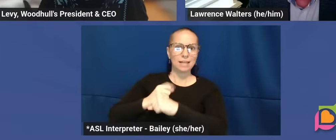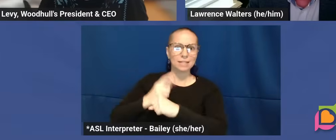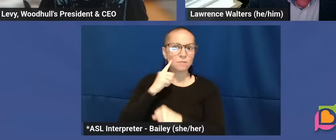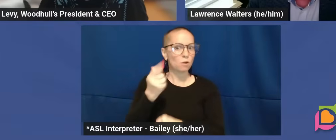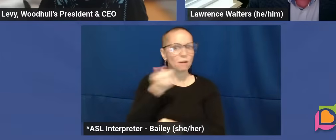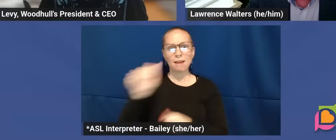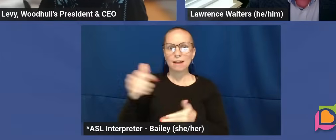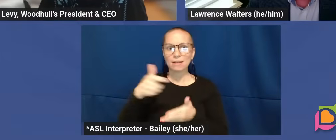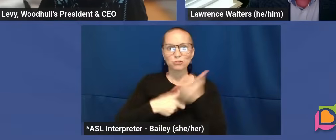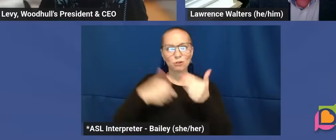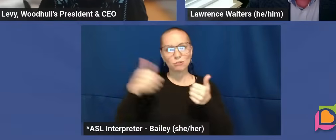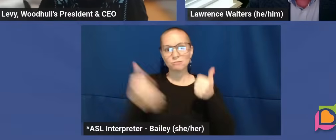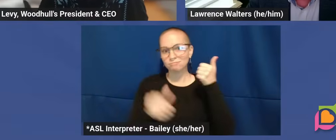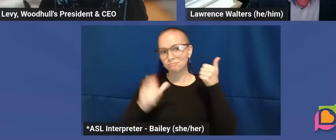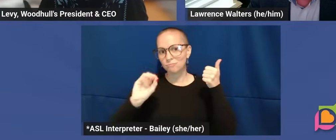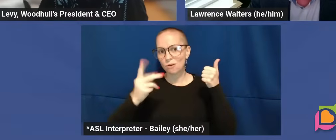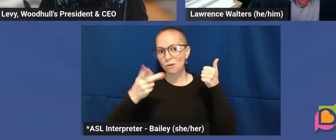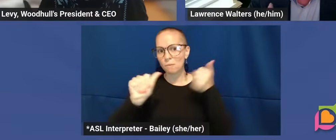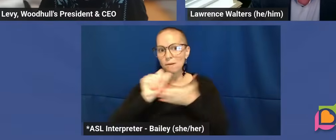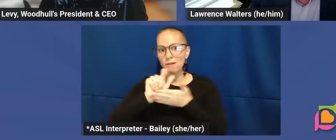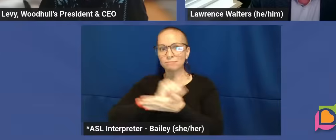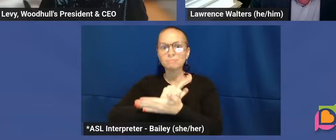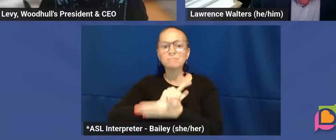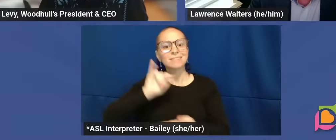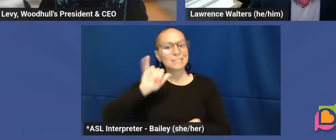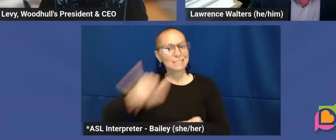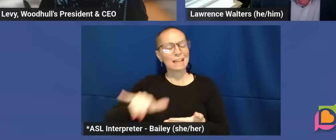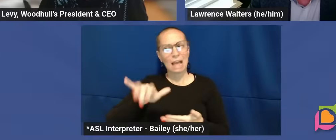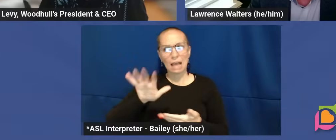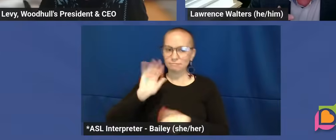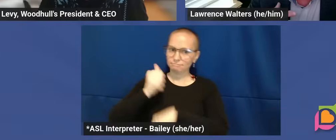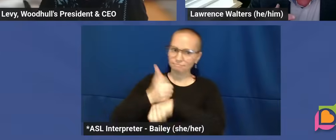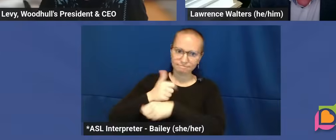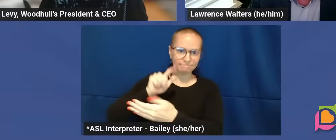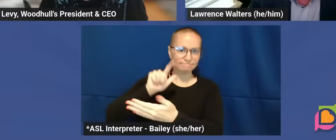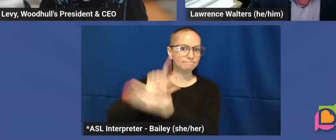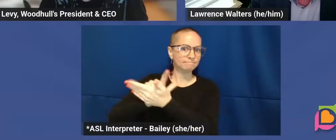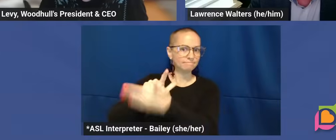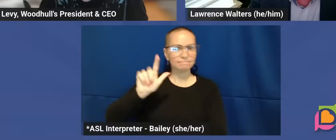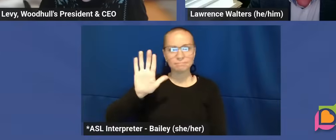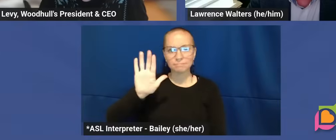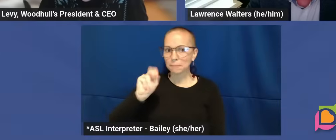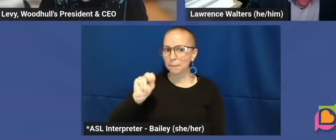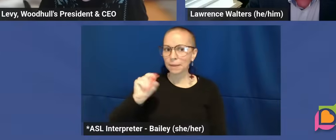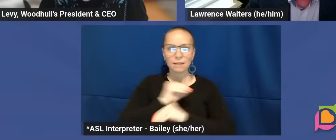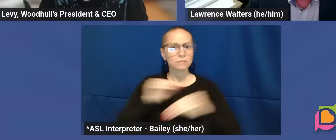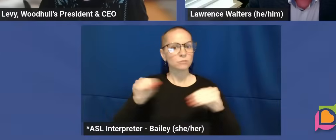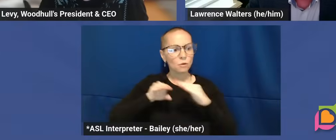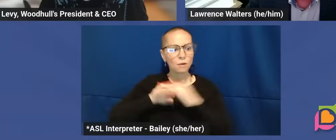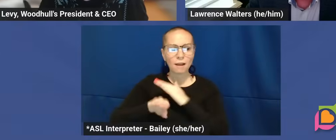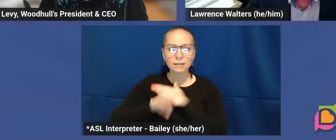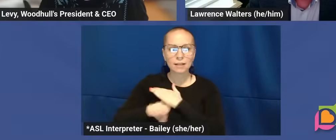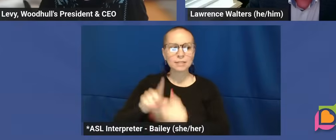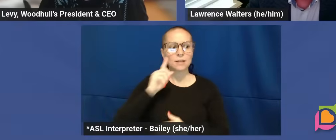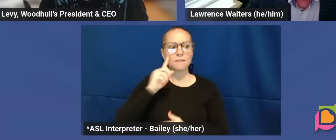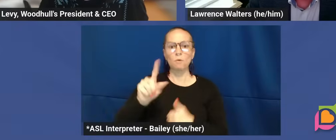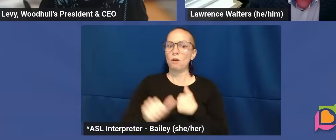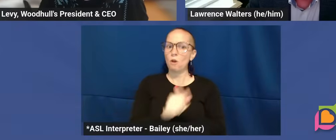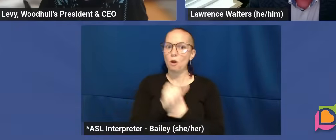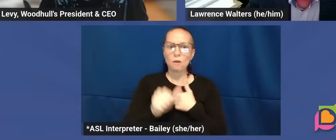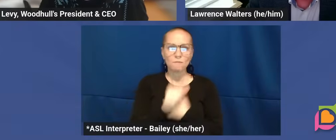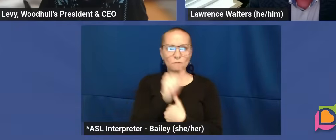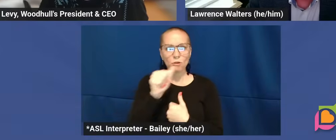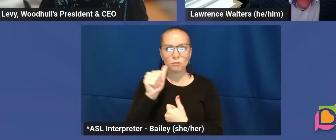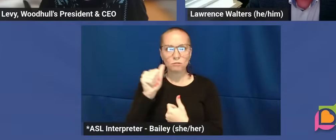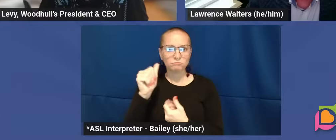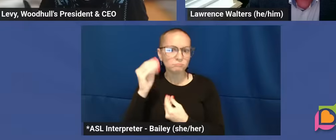COPA. And so they basically imposed a type of ban, no access to harmful content,